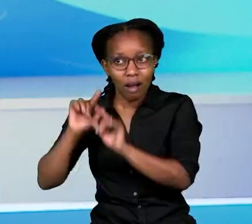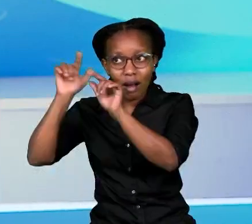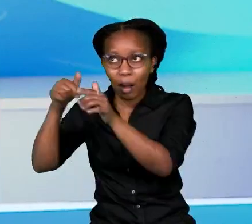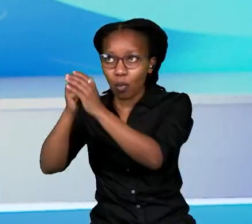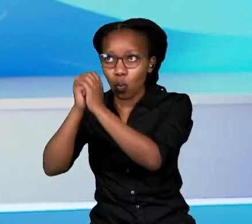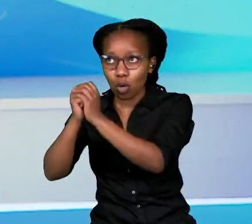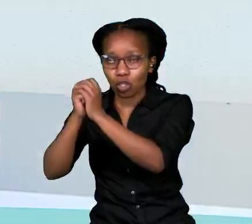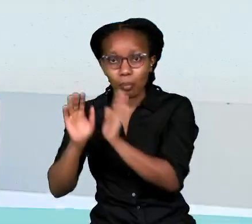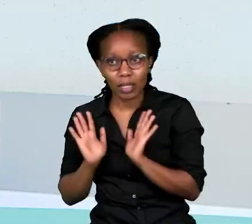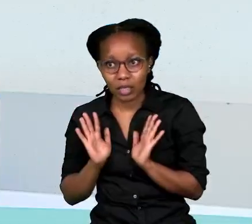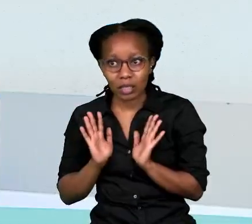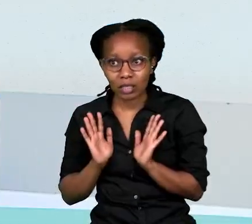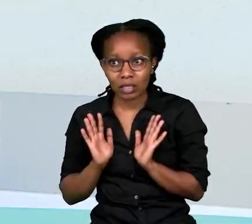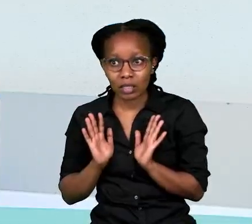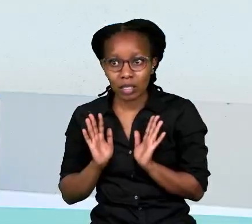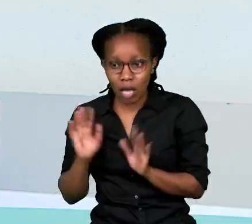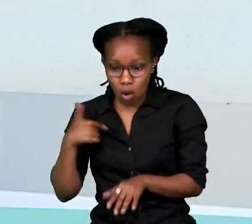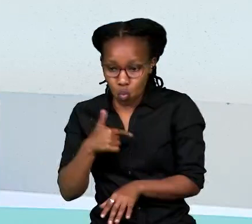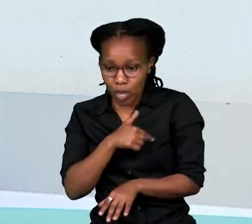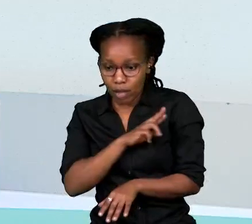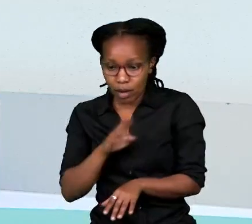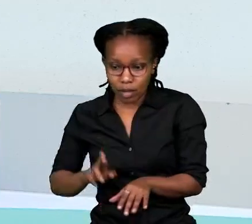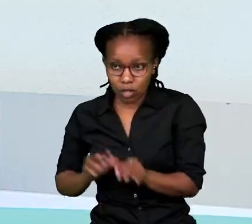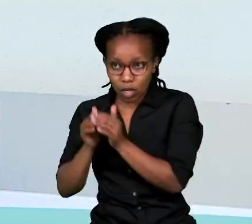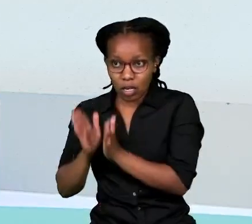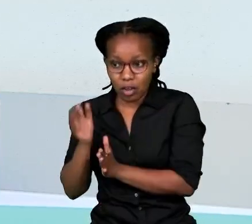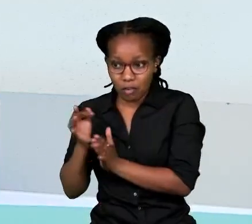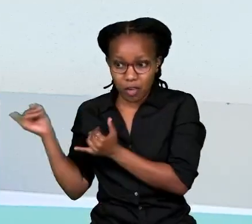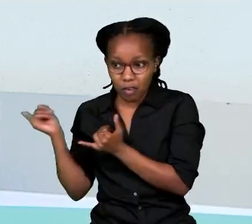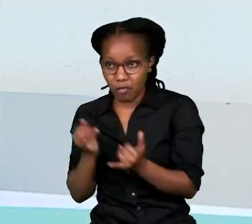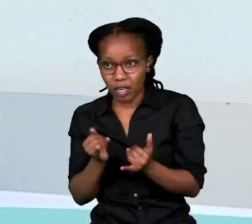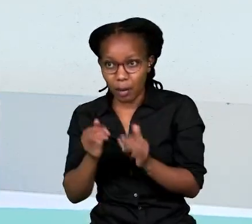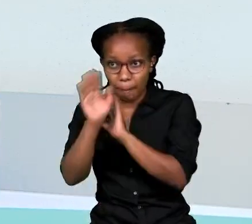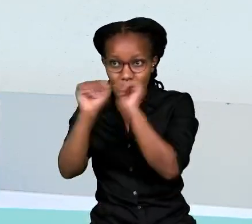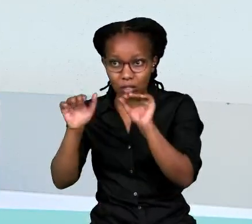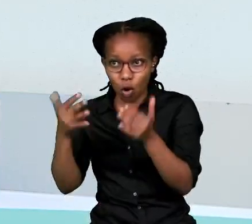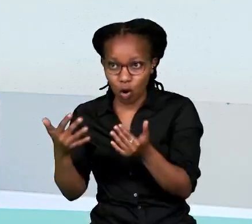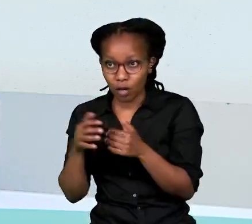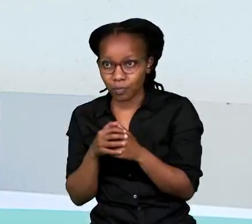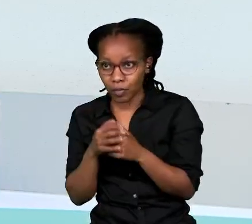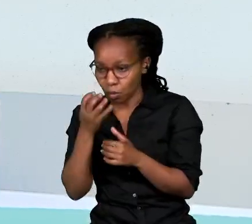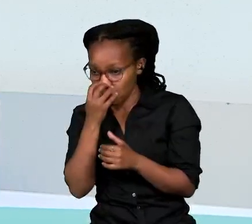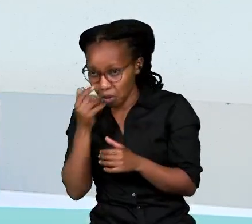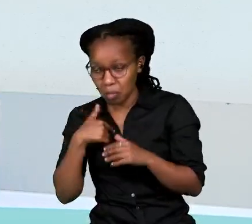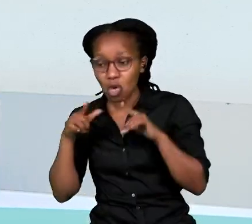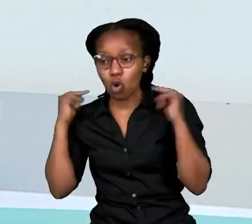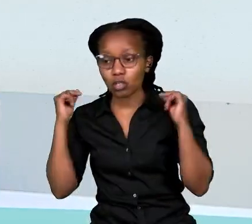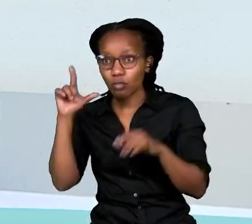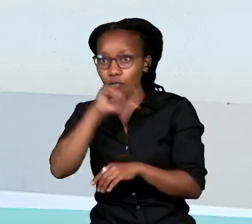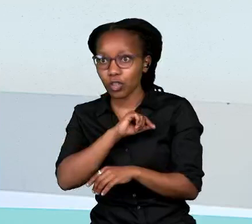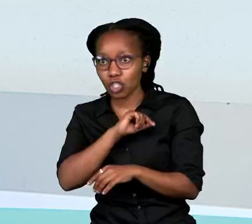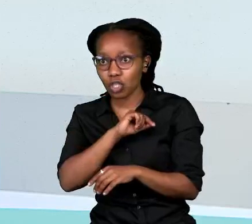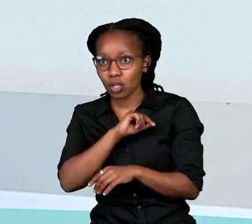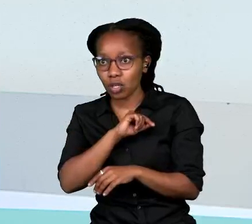worship. And what we do as clergy, if we invite the president or the deputy president or the honorable, the other day hosting the